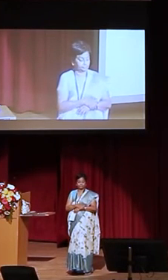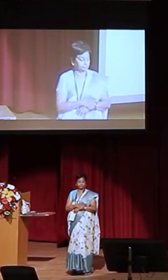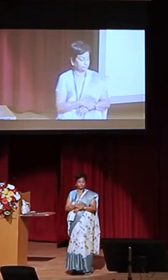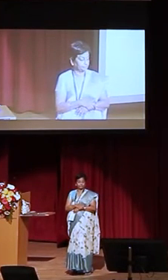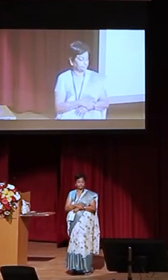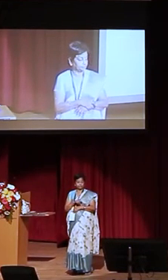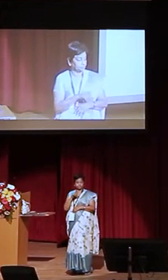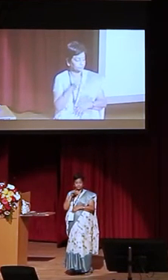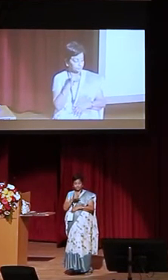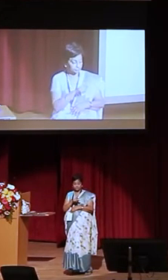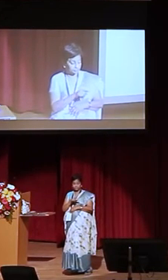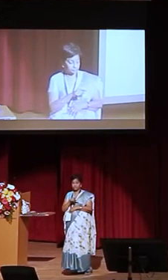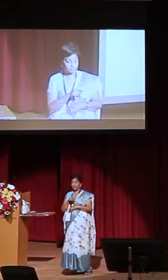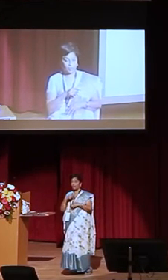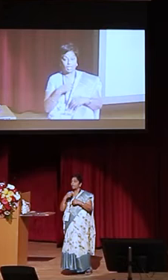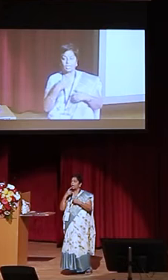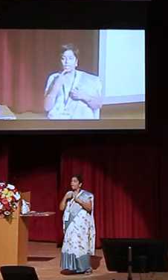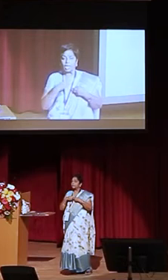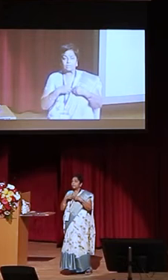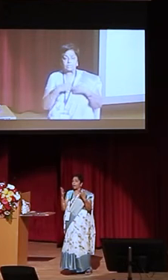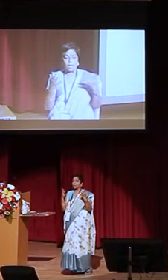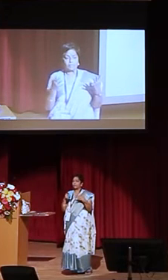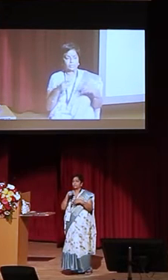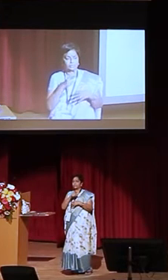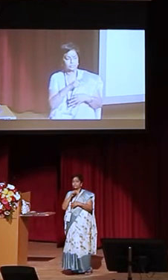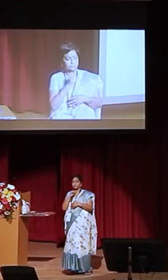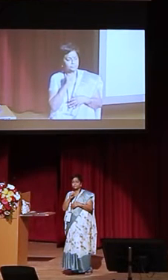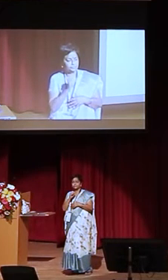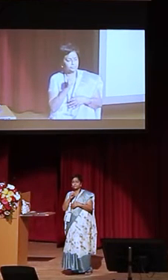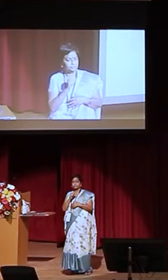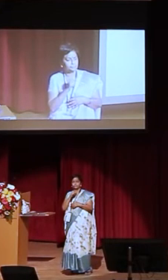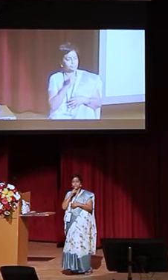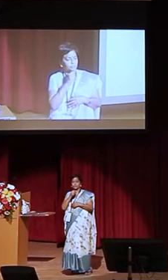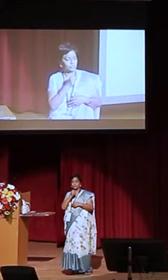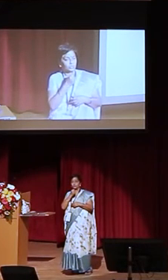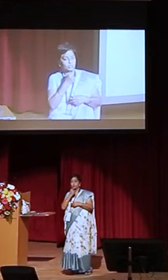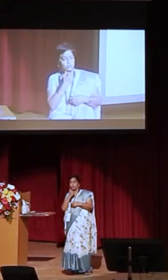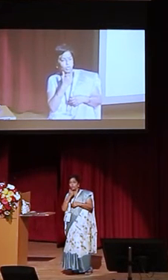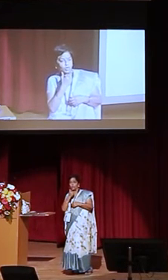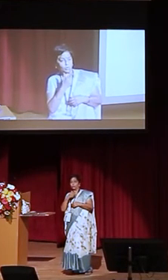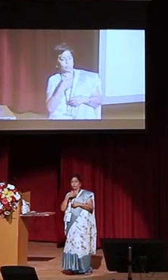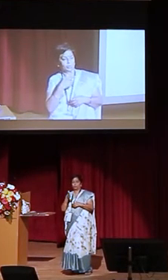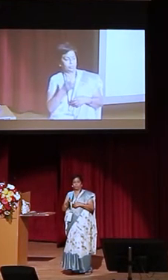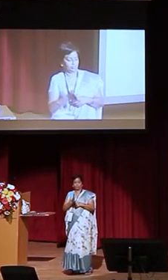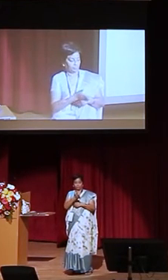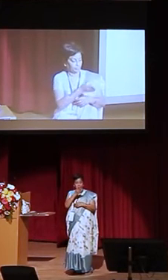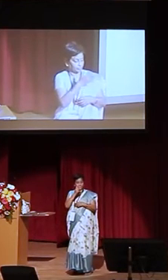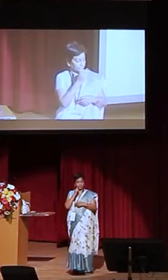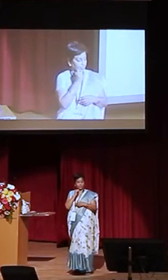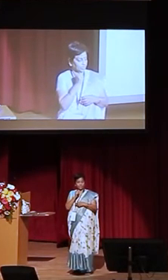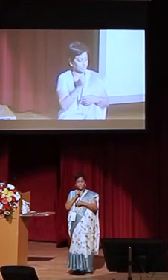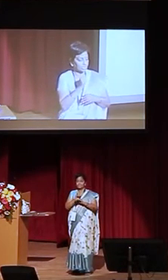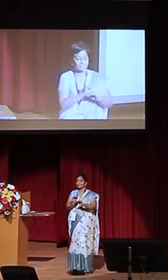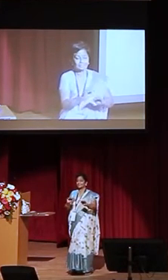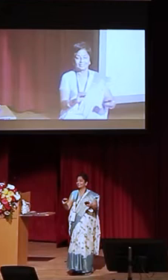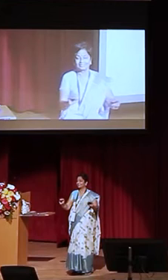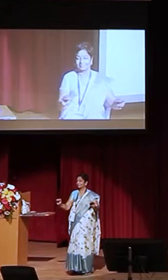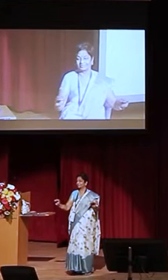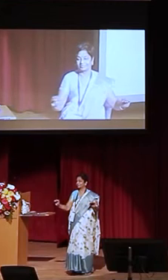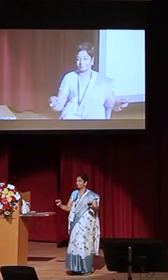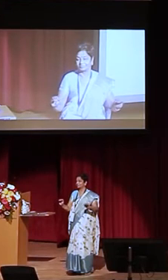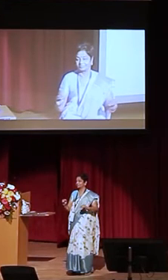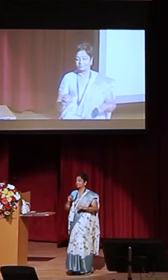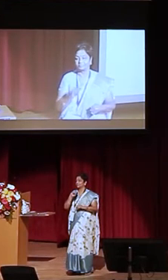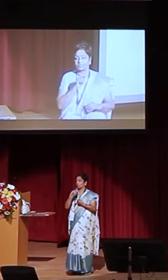This should not be surprising if we look at these attempts at drawing a table by congenitally blind children. A